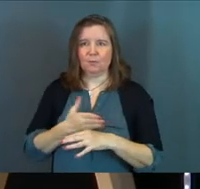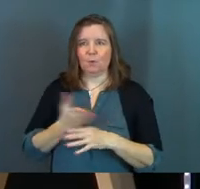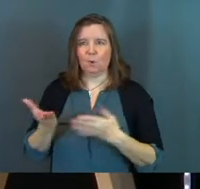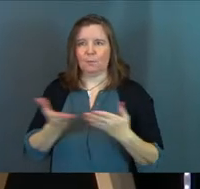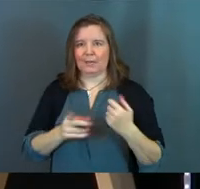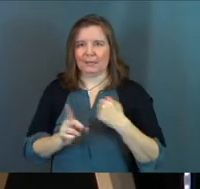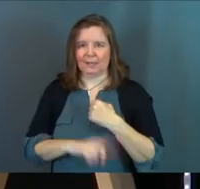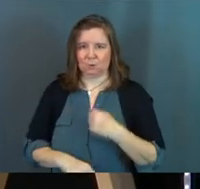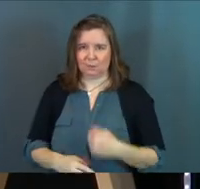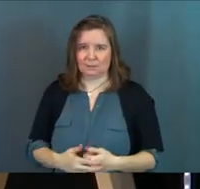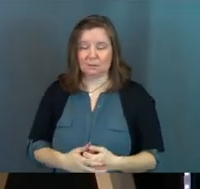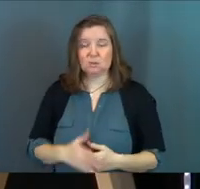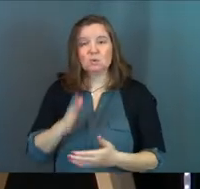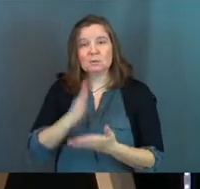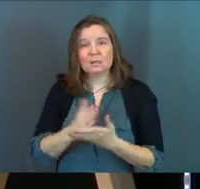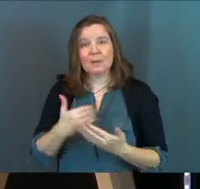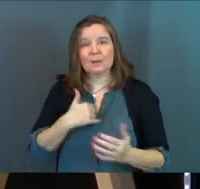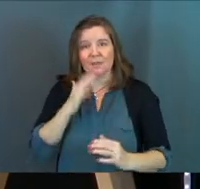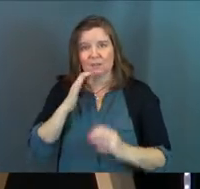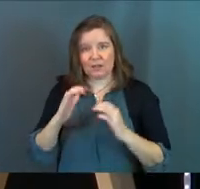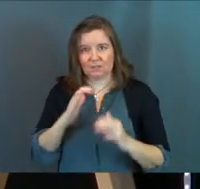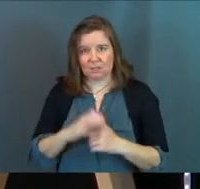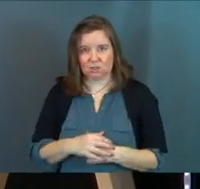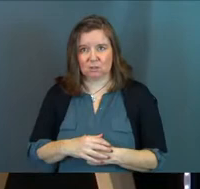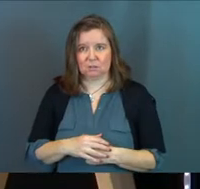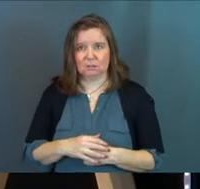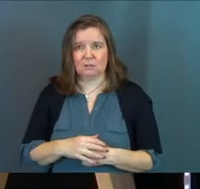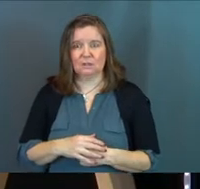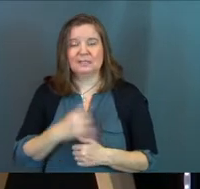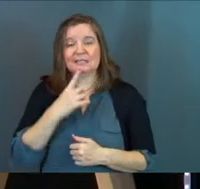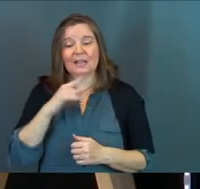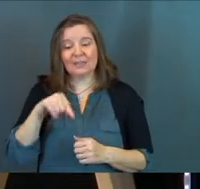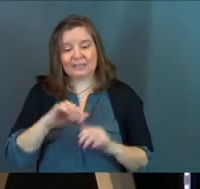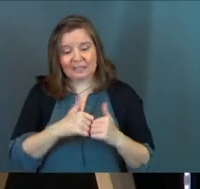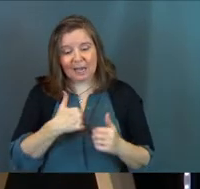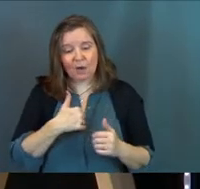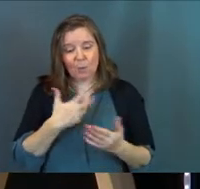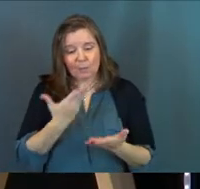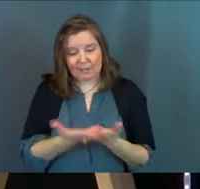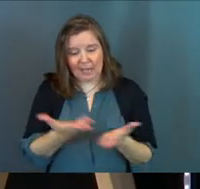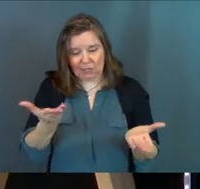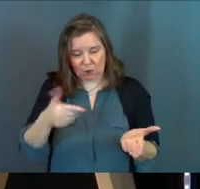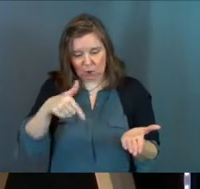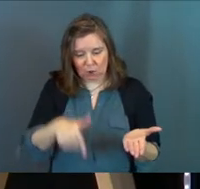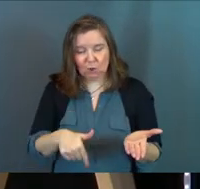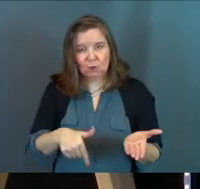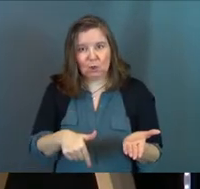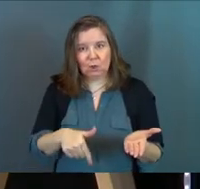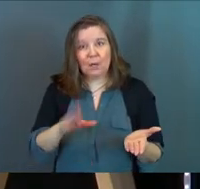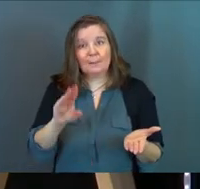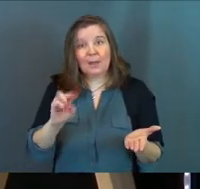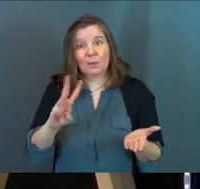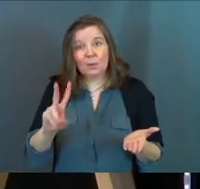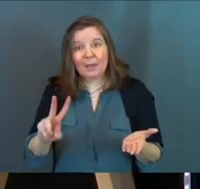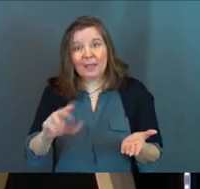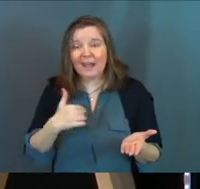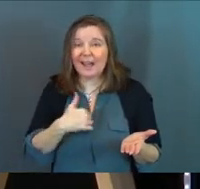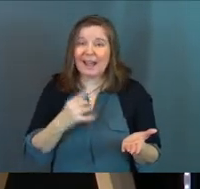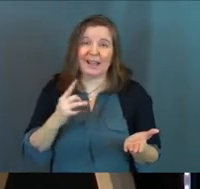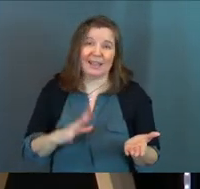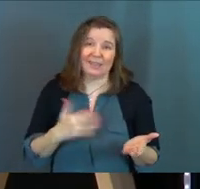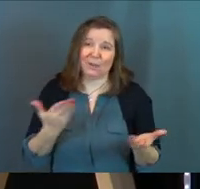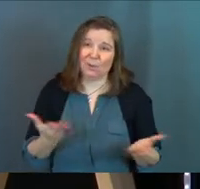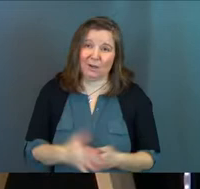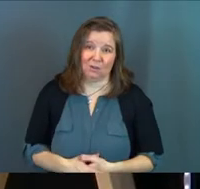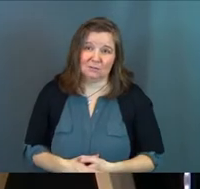before bringing the consequence, to stop and have the conversation and to say, this is how we got here. And by the way, I hate